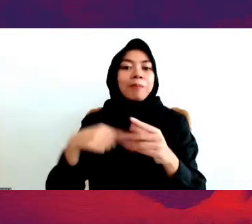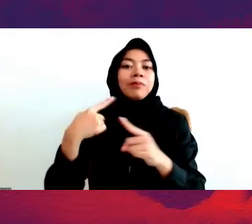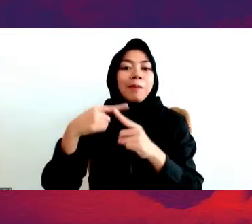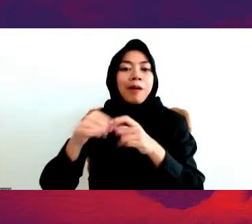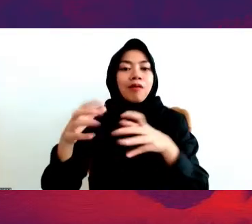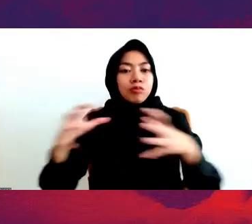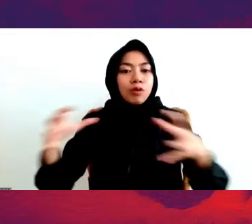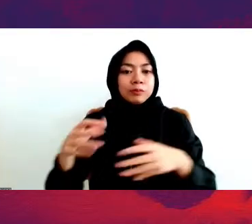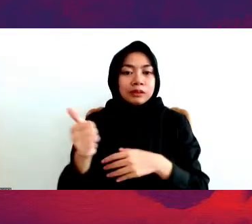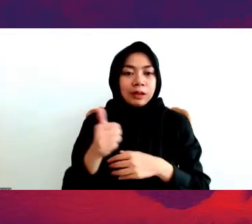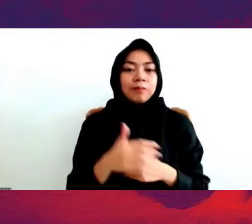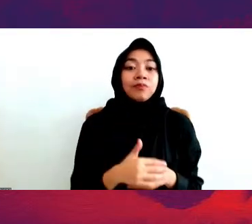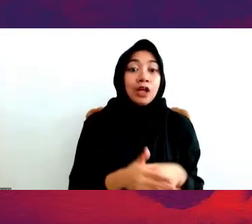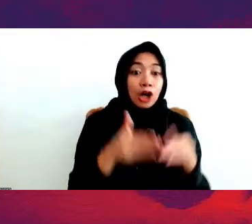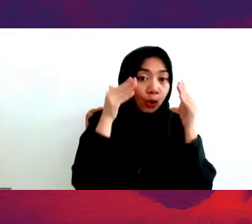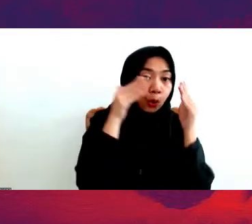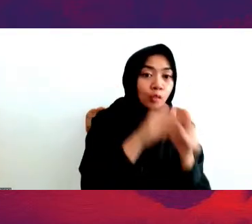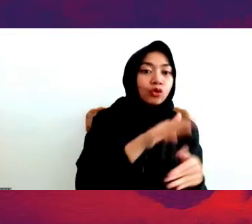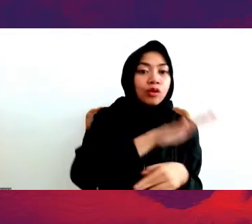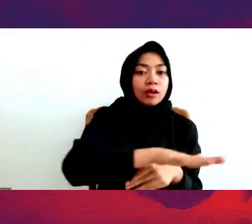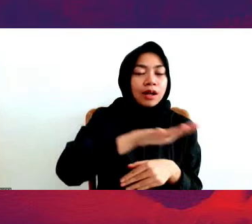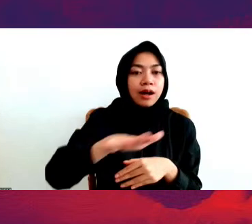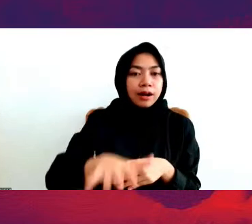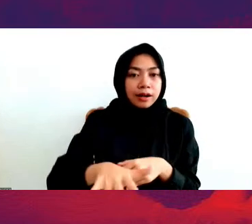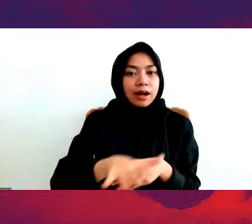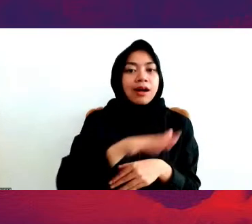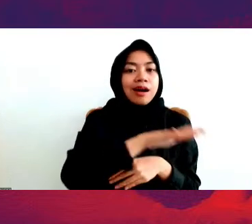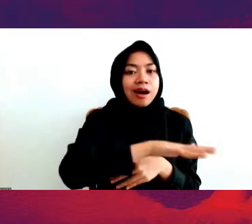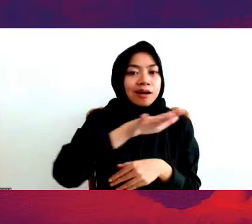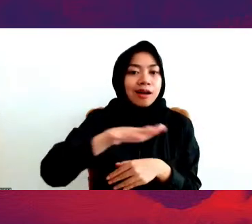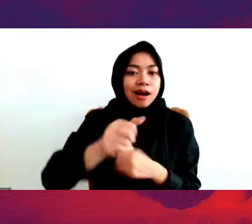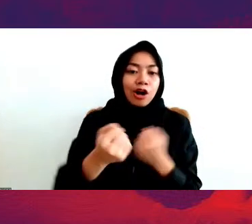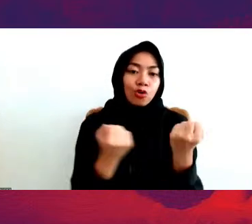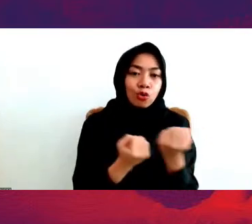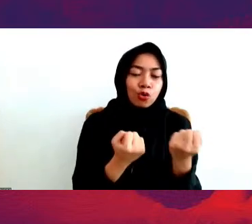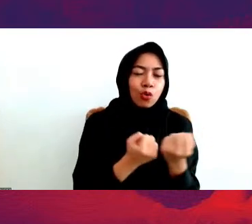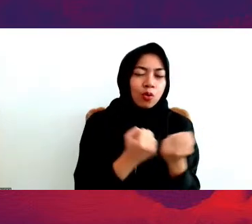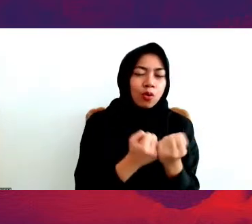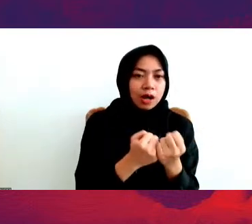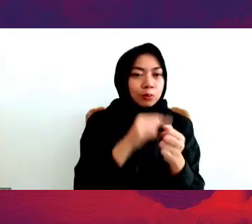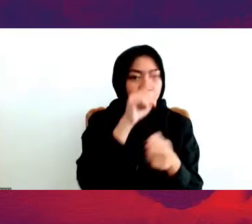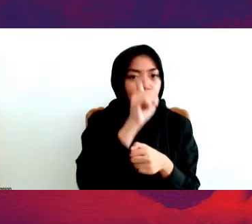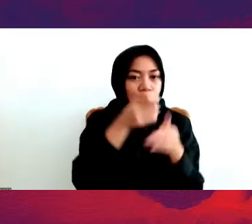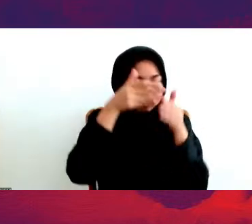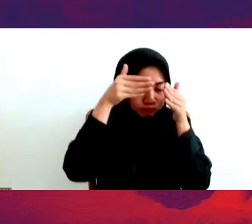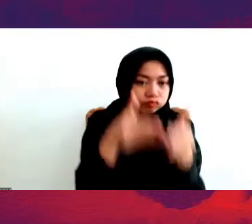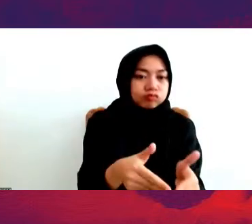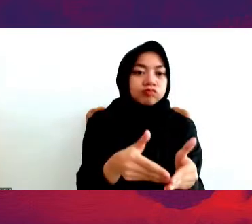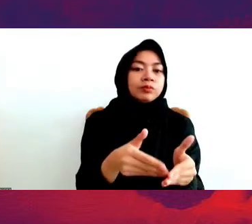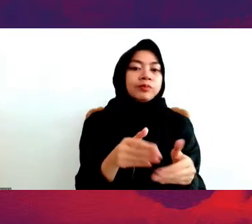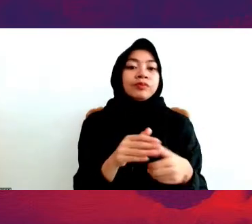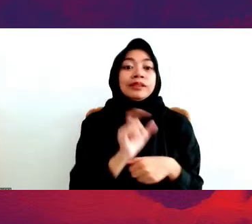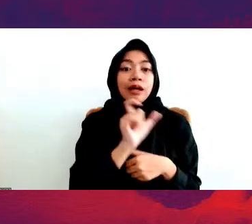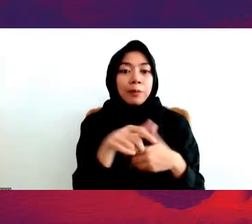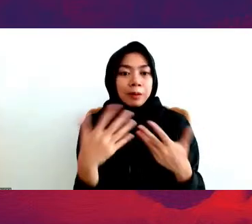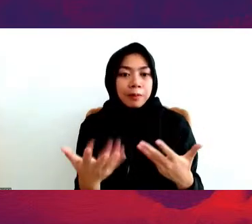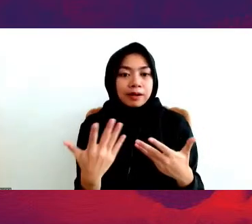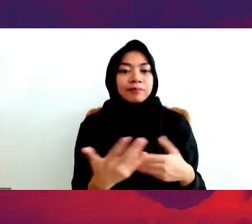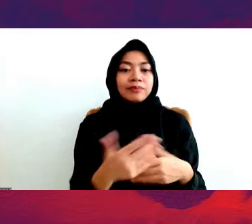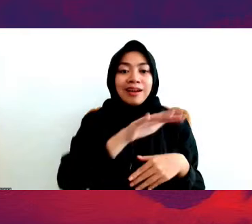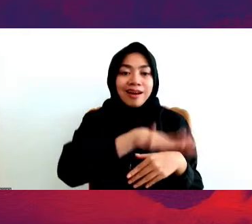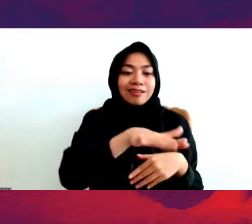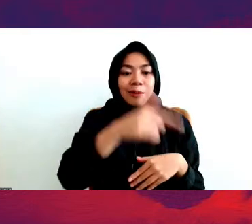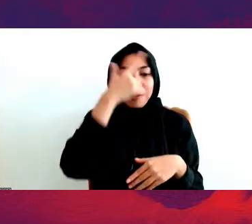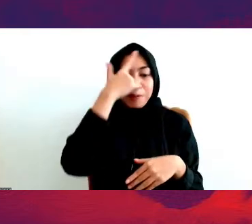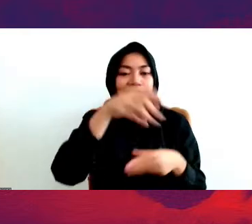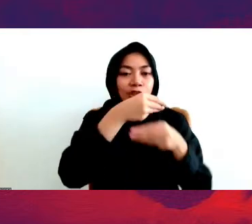we need to have specific pathways to support children and vulnerable groups. Ensure children to have quality learning. At that